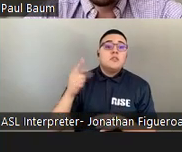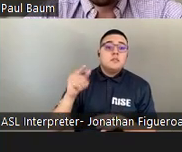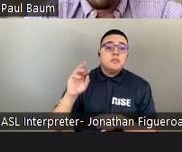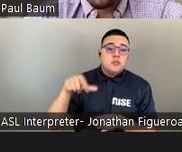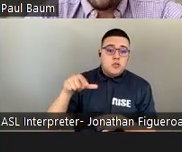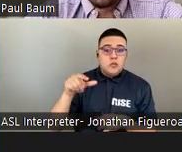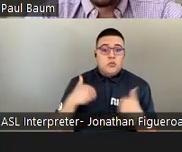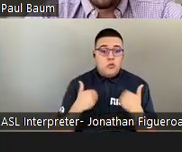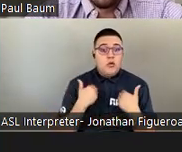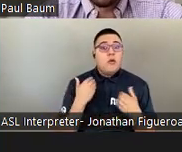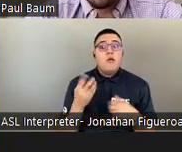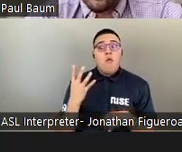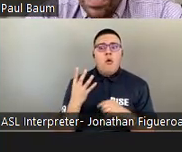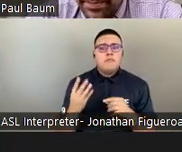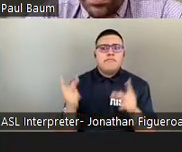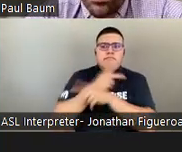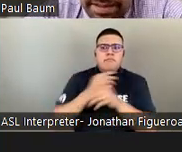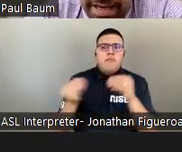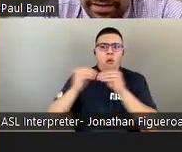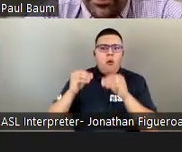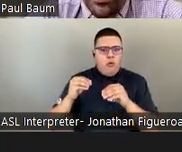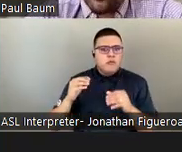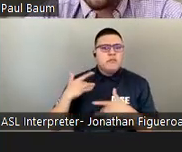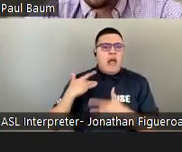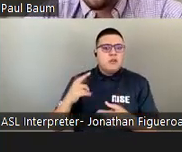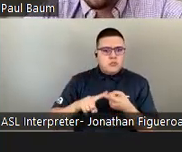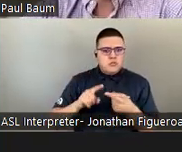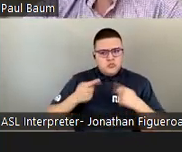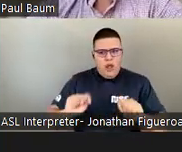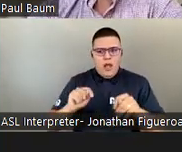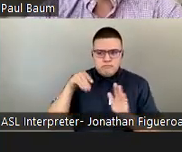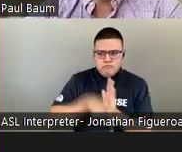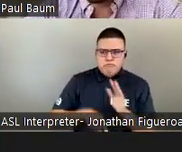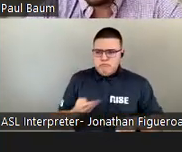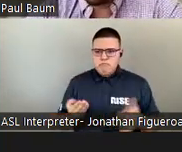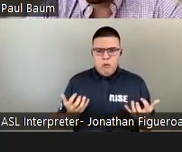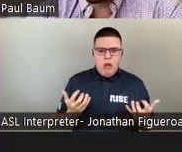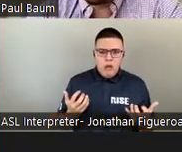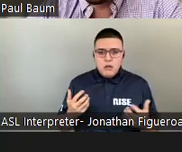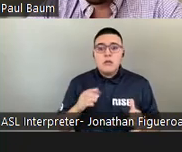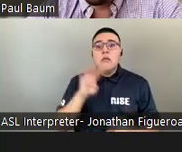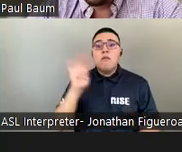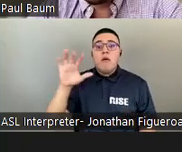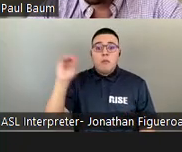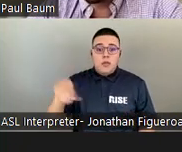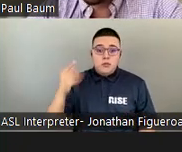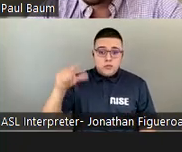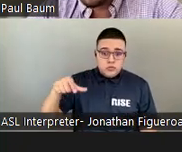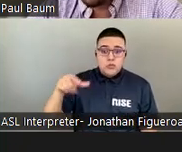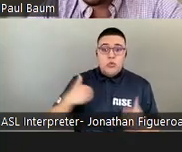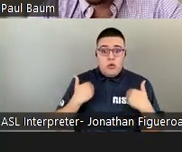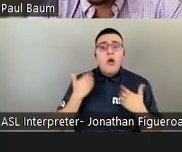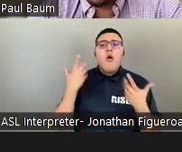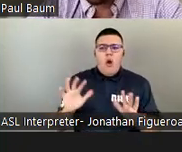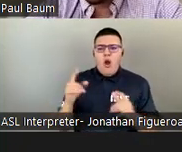plus youth are 4 times more likely to attempt suicide than their peers, and 45% of LGBTQ plus youth have